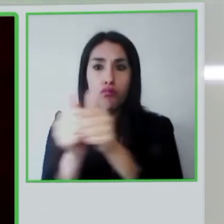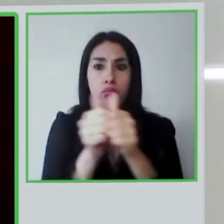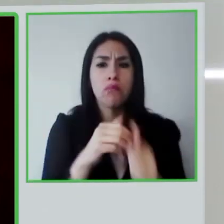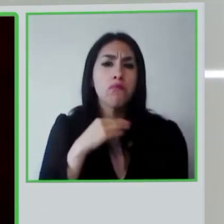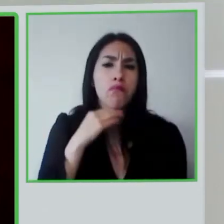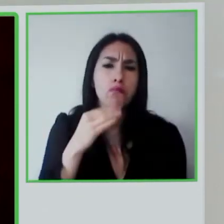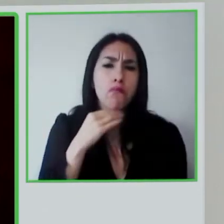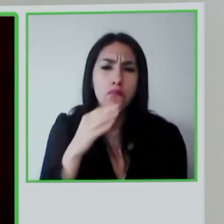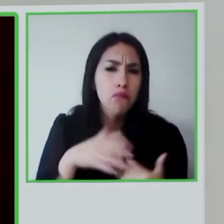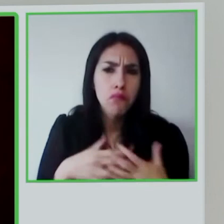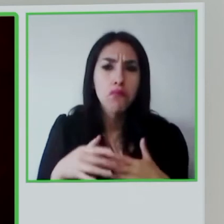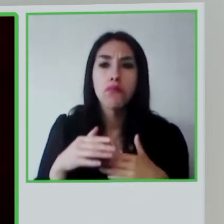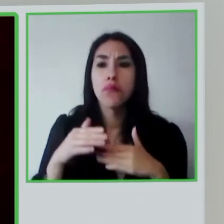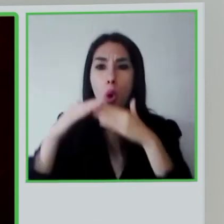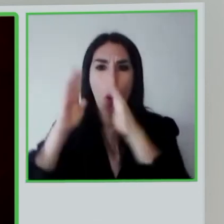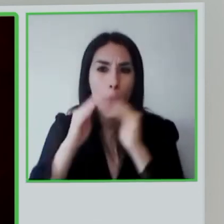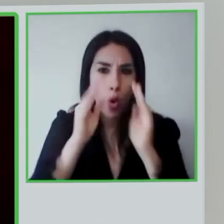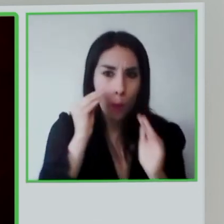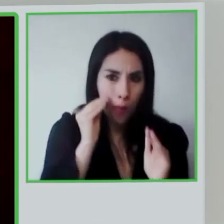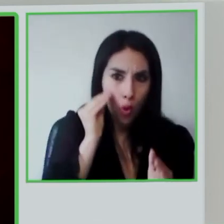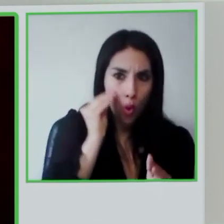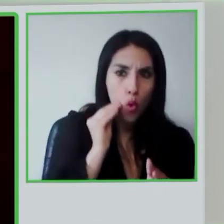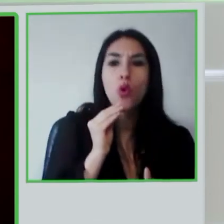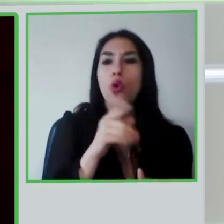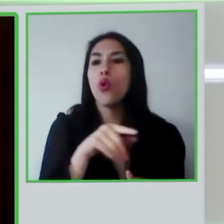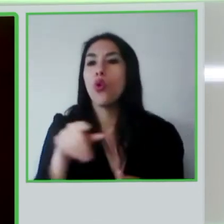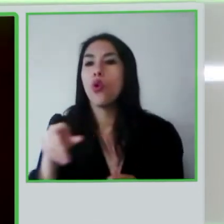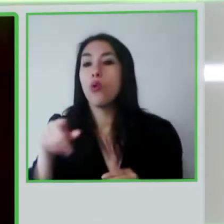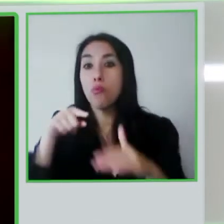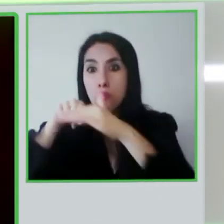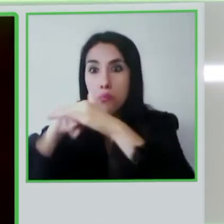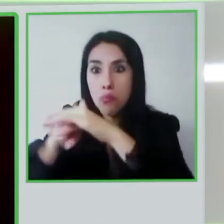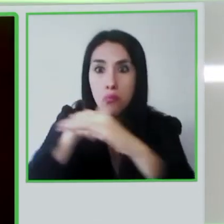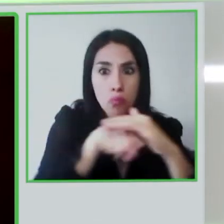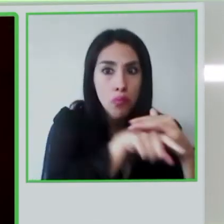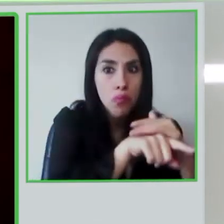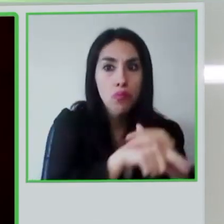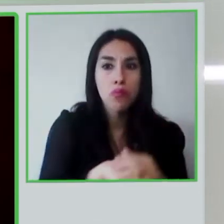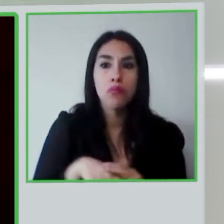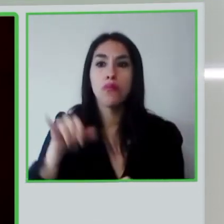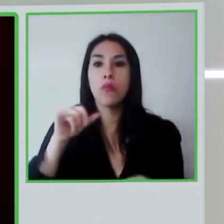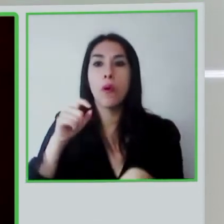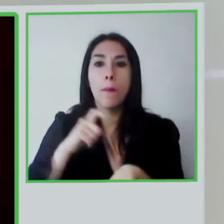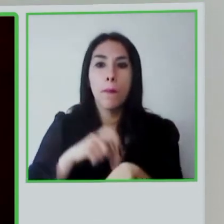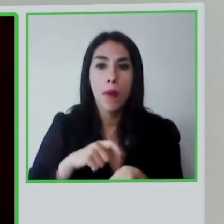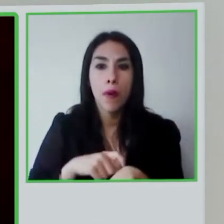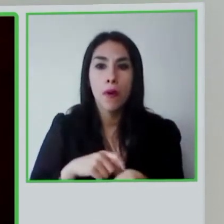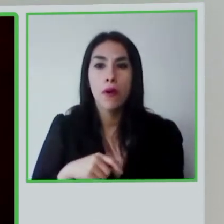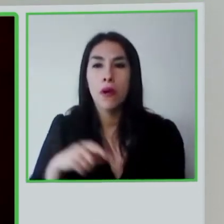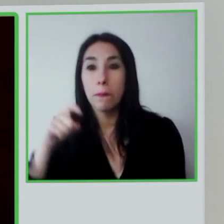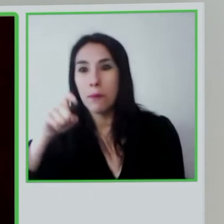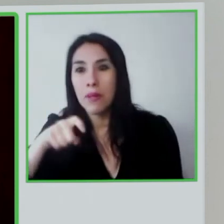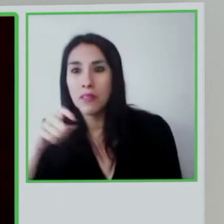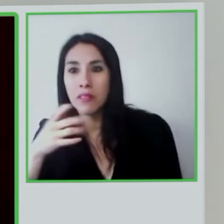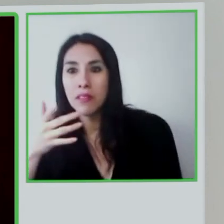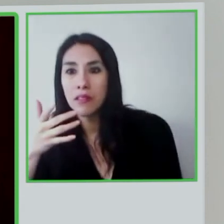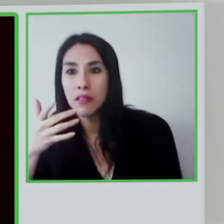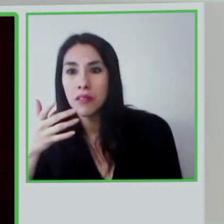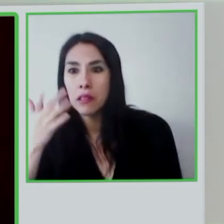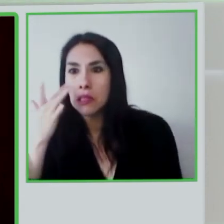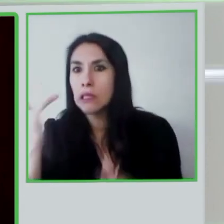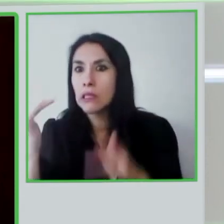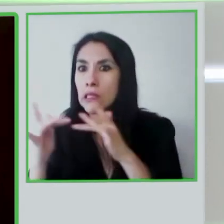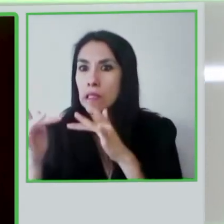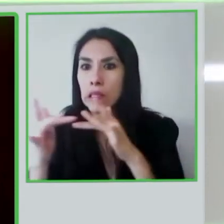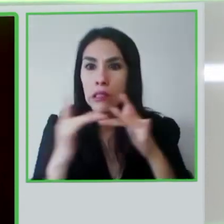tools and the flexibility that they need. The waiting time has diminished from months to